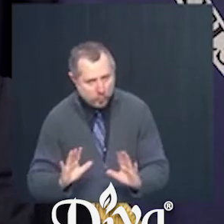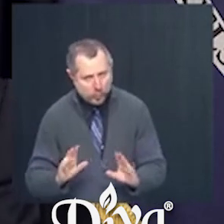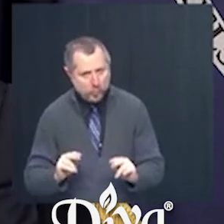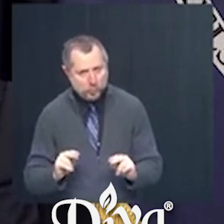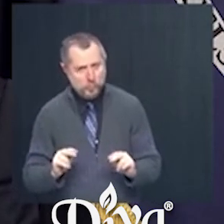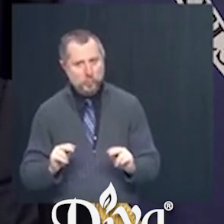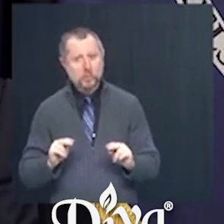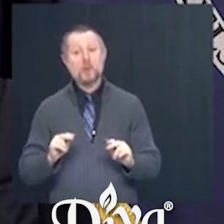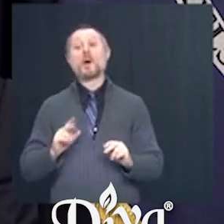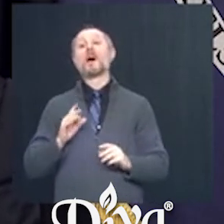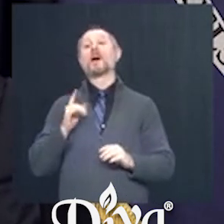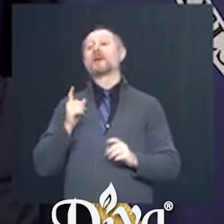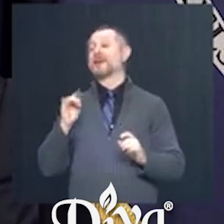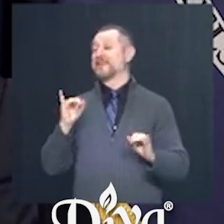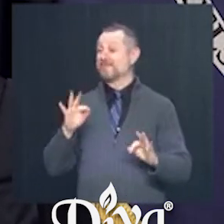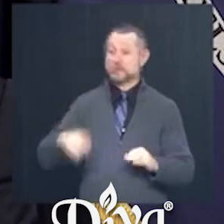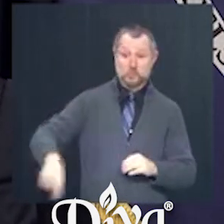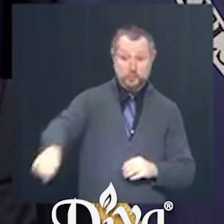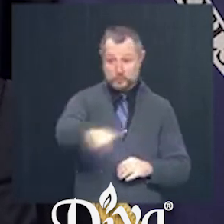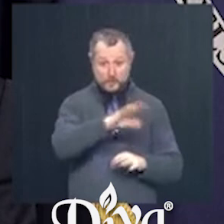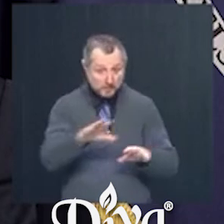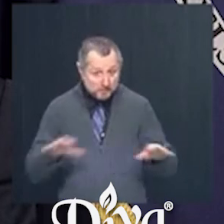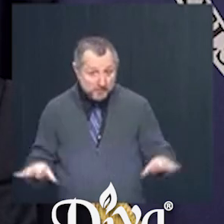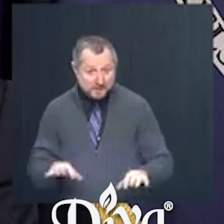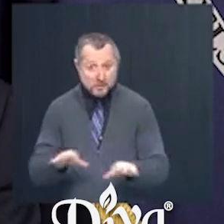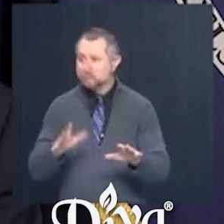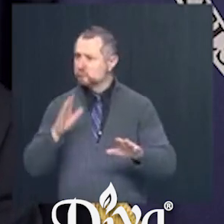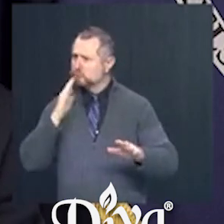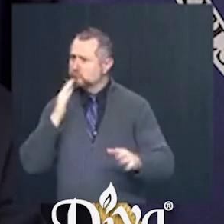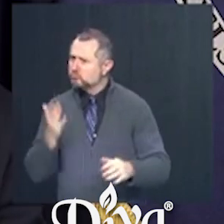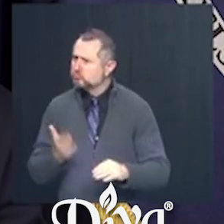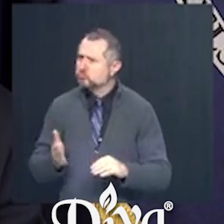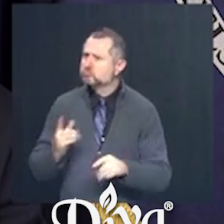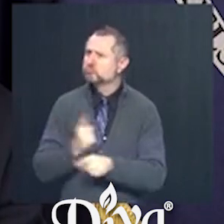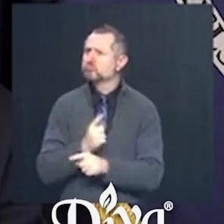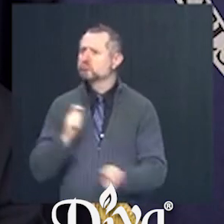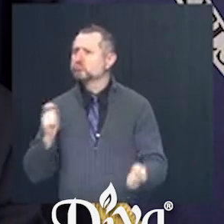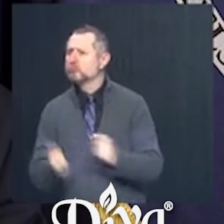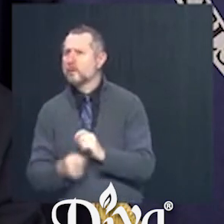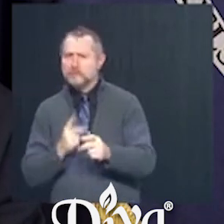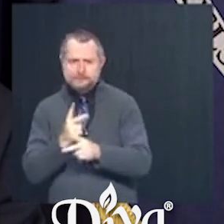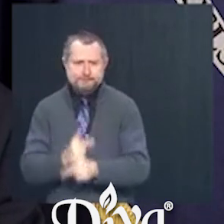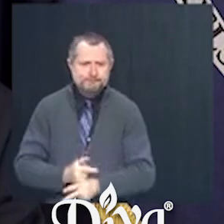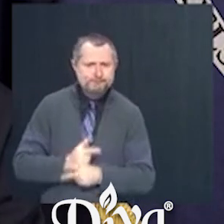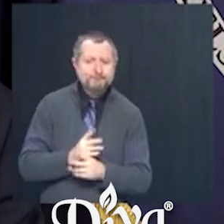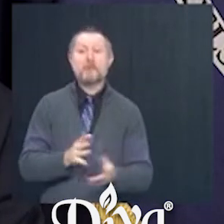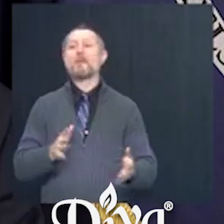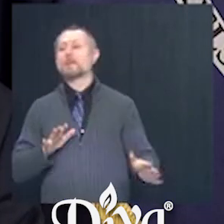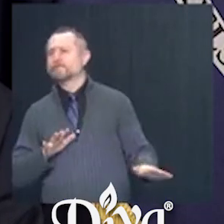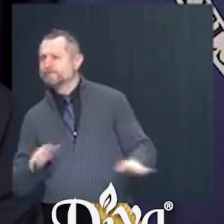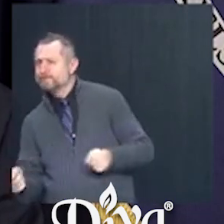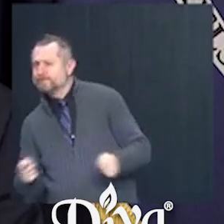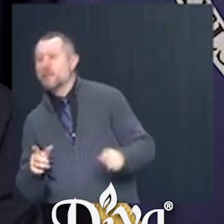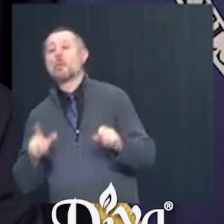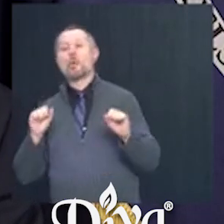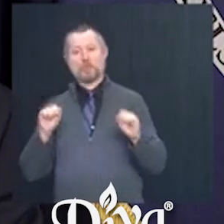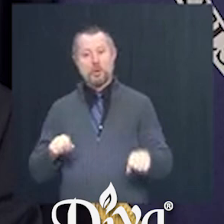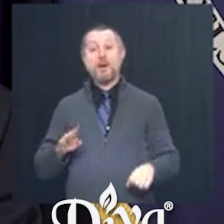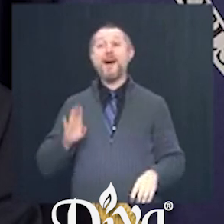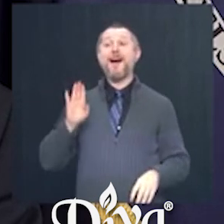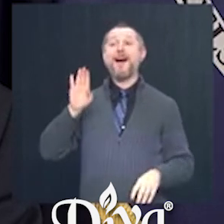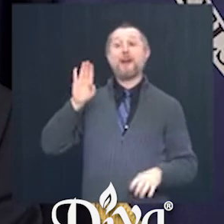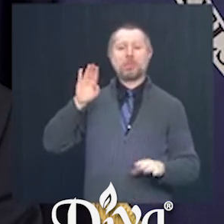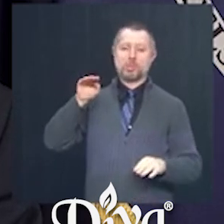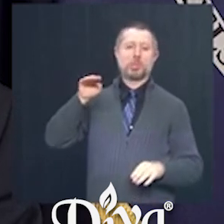their behavior and be more careful and flatten, and you don't